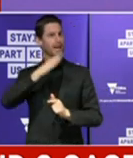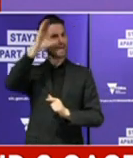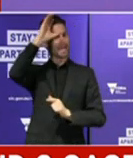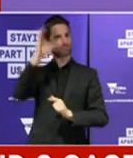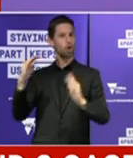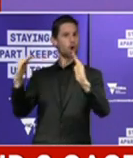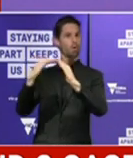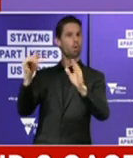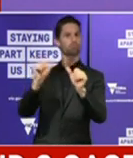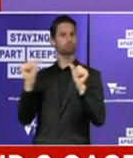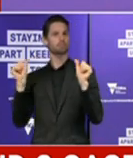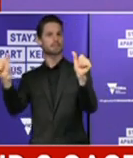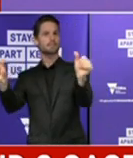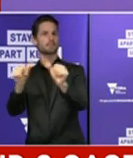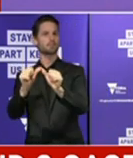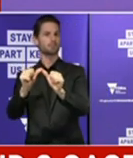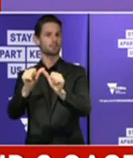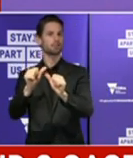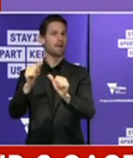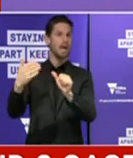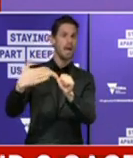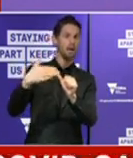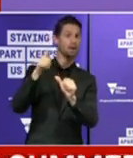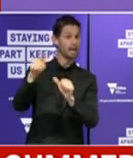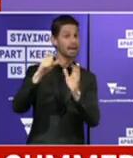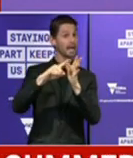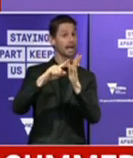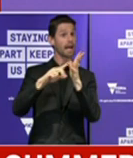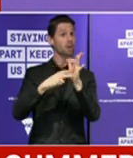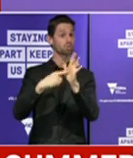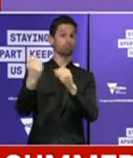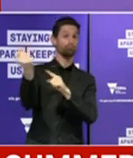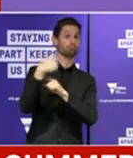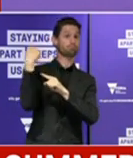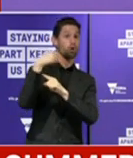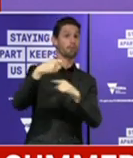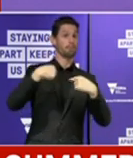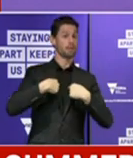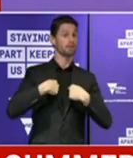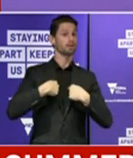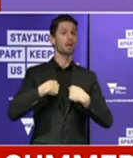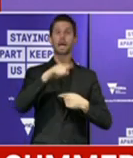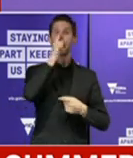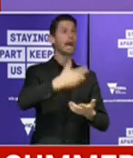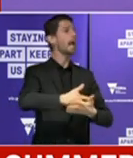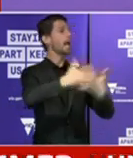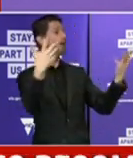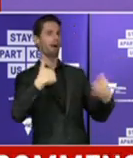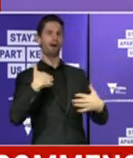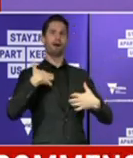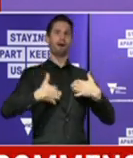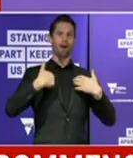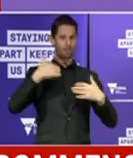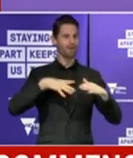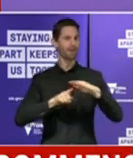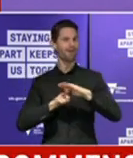your council of a fire prevention notice that legally requires you to go and do that work. This is not an invitation to go and have a couple of days in